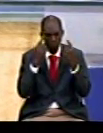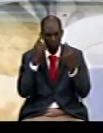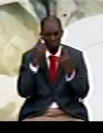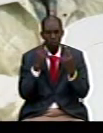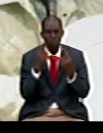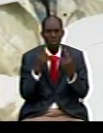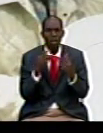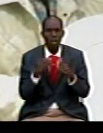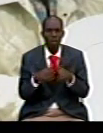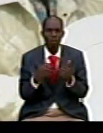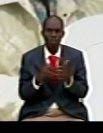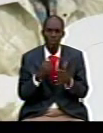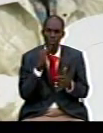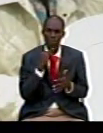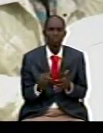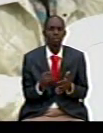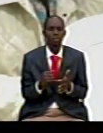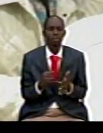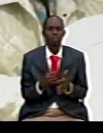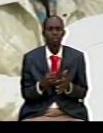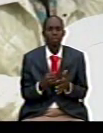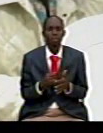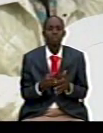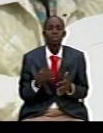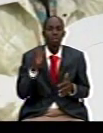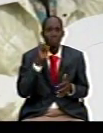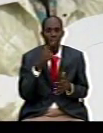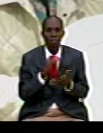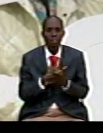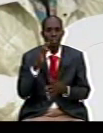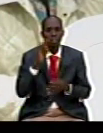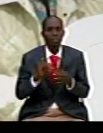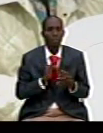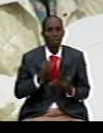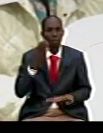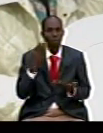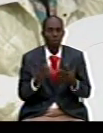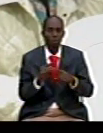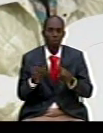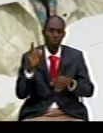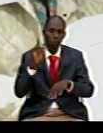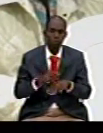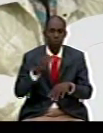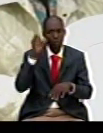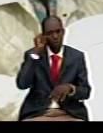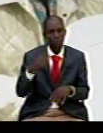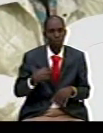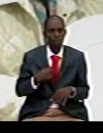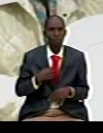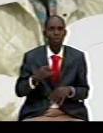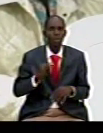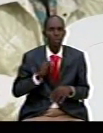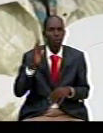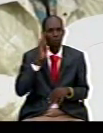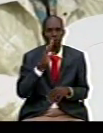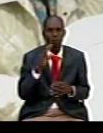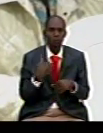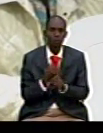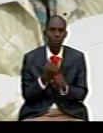though I said, if I may touch but his clothes, I shall be made whole. It